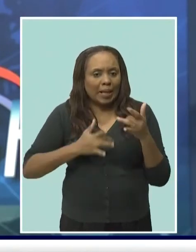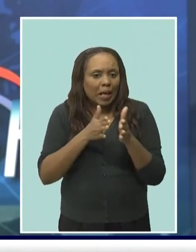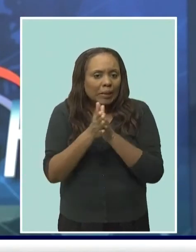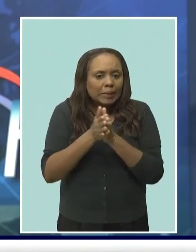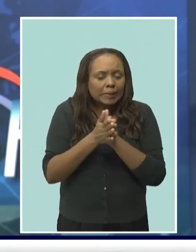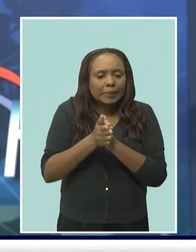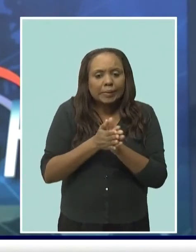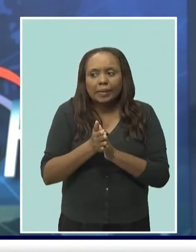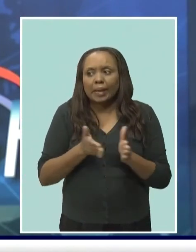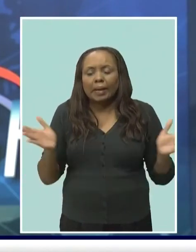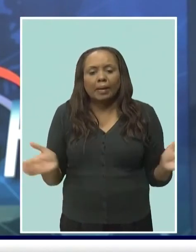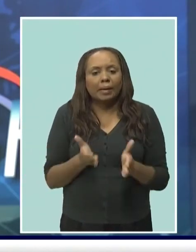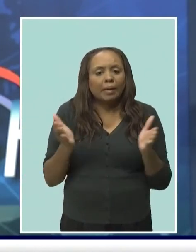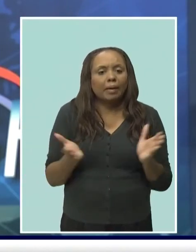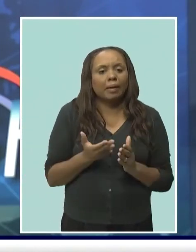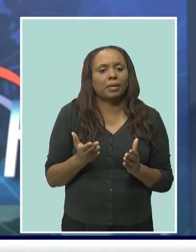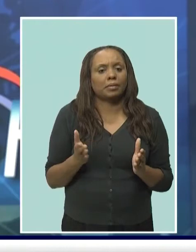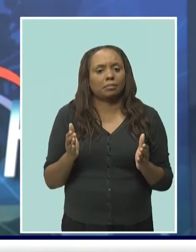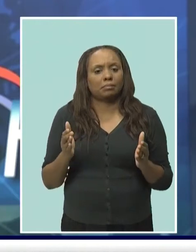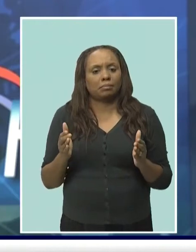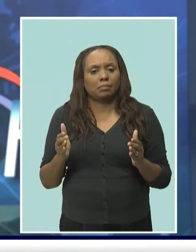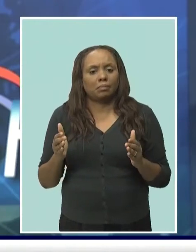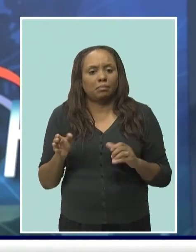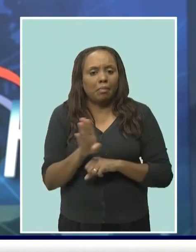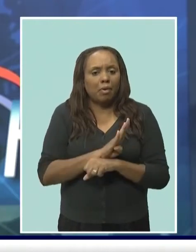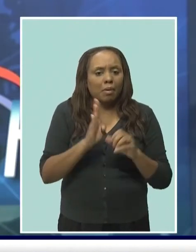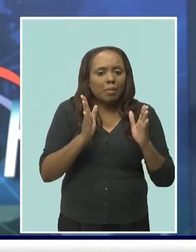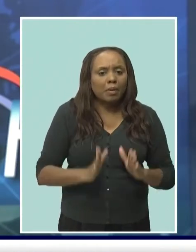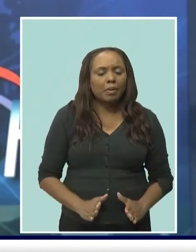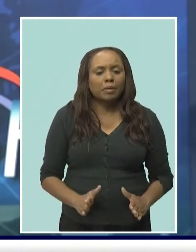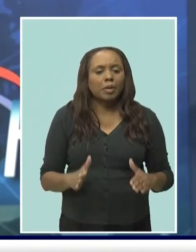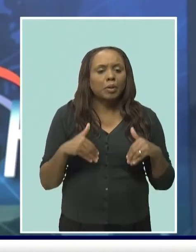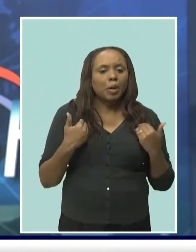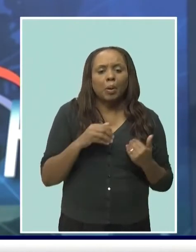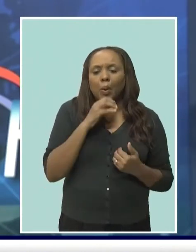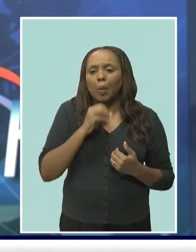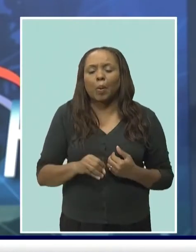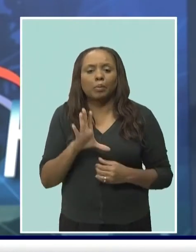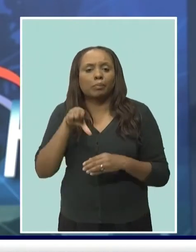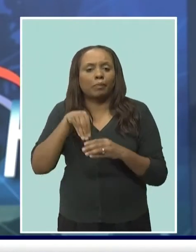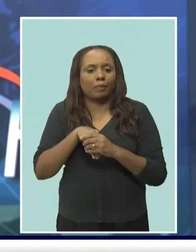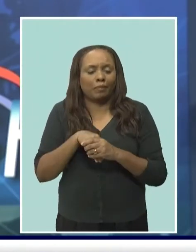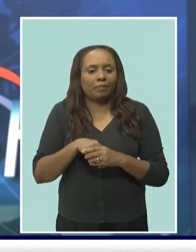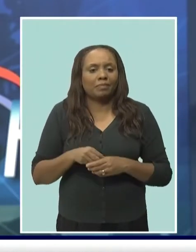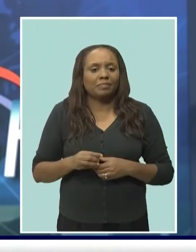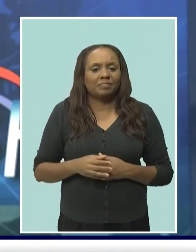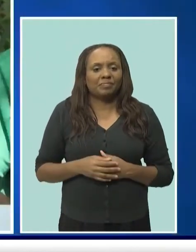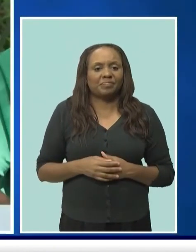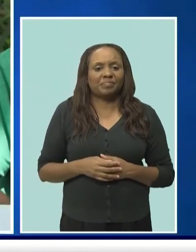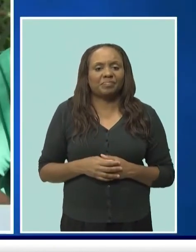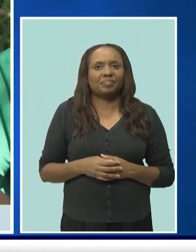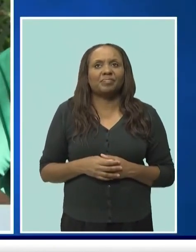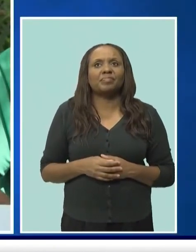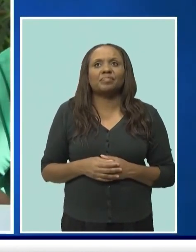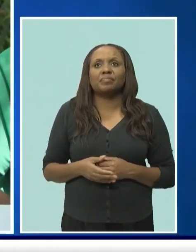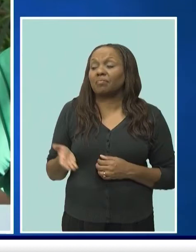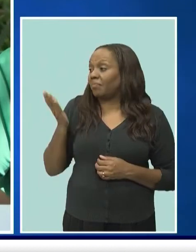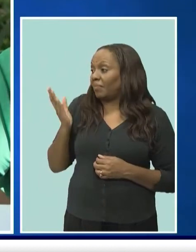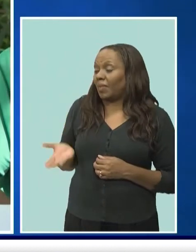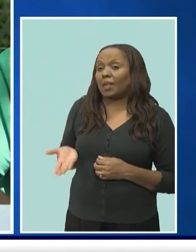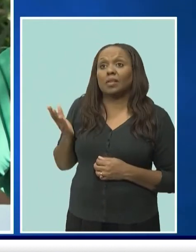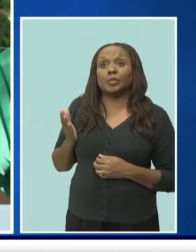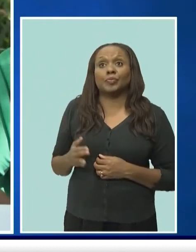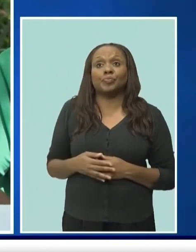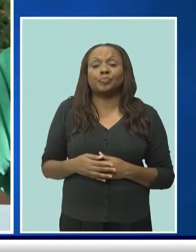exciting one and he's encouraging Barbadians, young and old, to participate. The fact is that there is